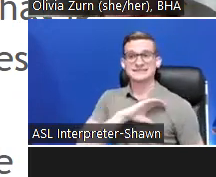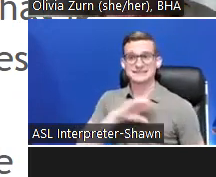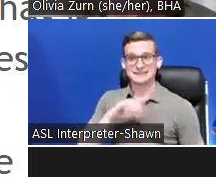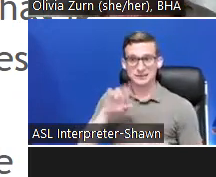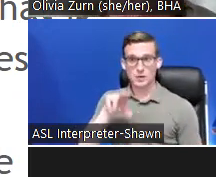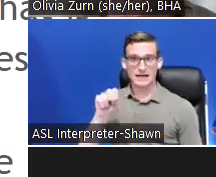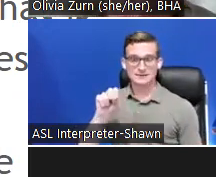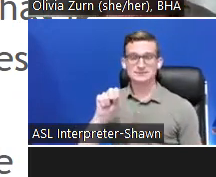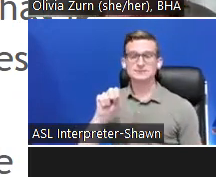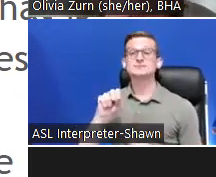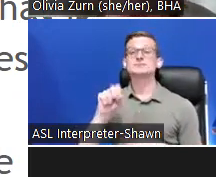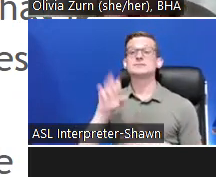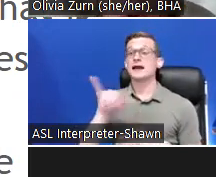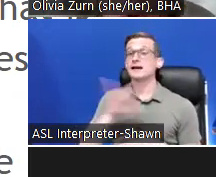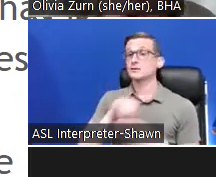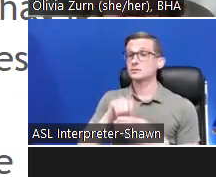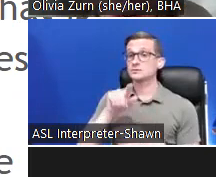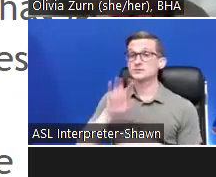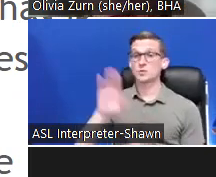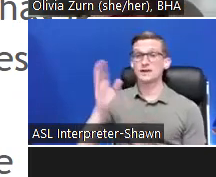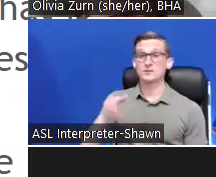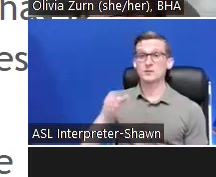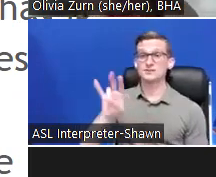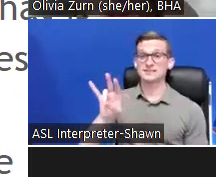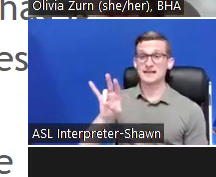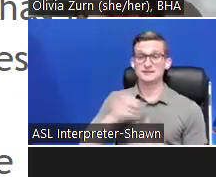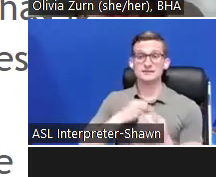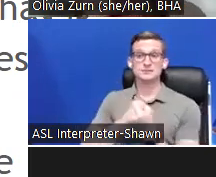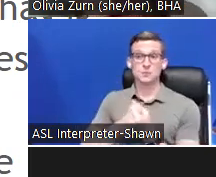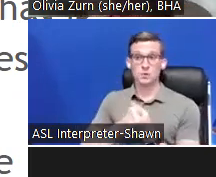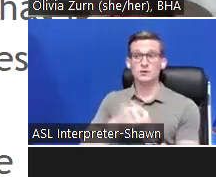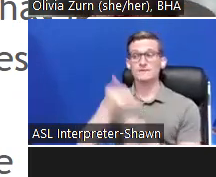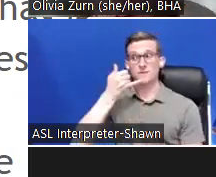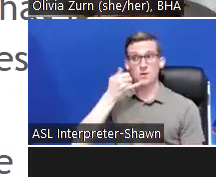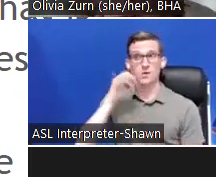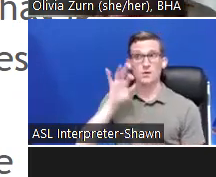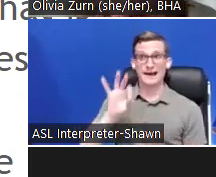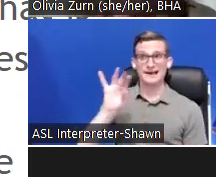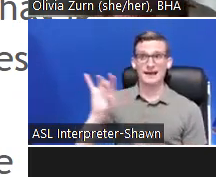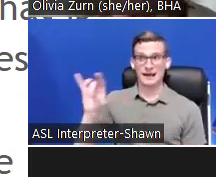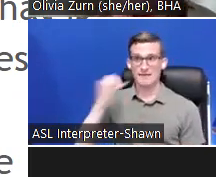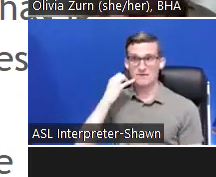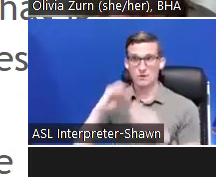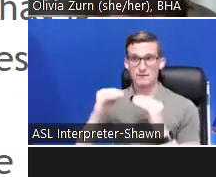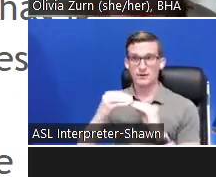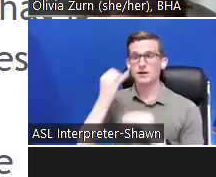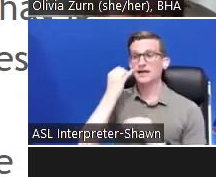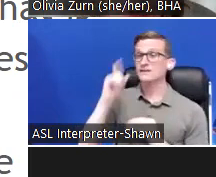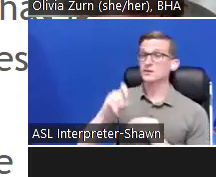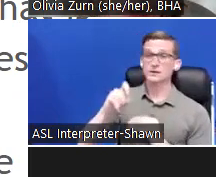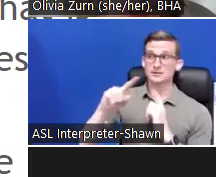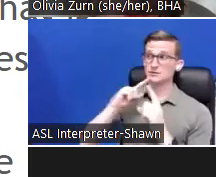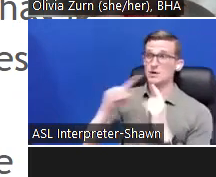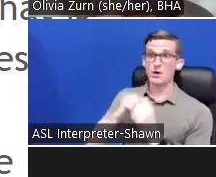include 24/7 support over the phone or the 988 line. If you ever need to talk with someone, and you may be connected to